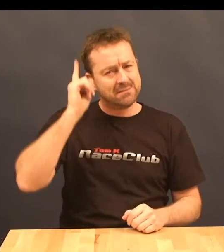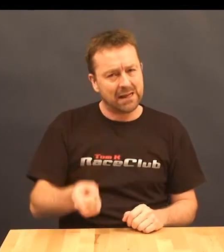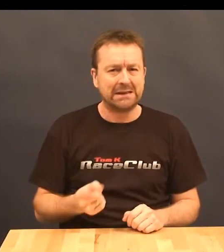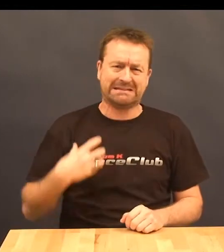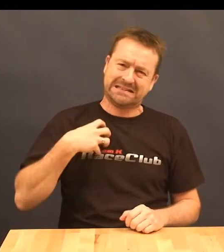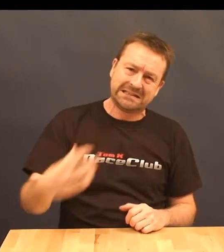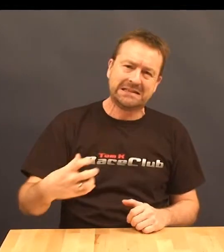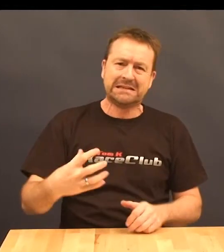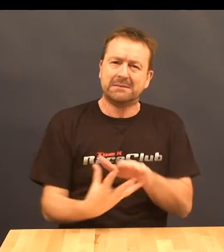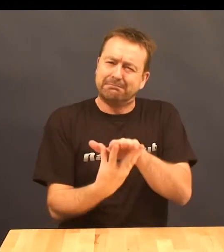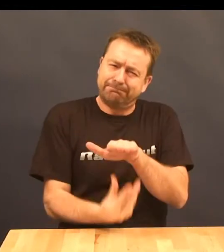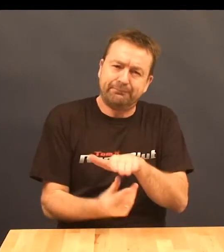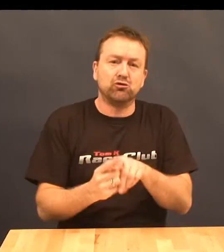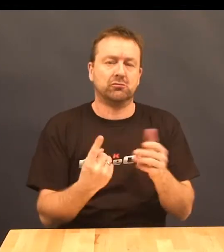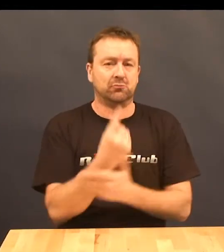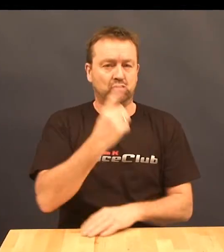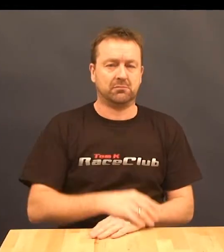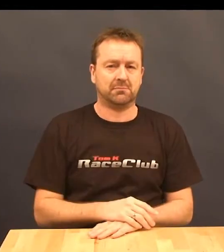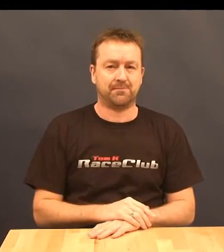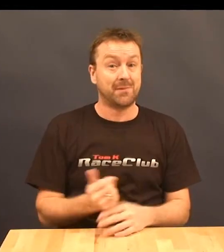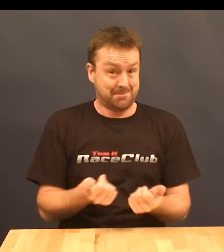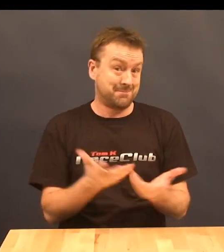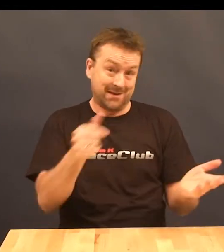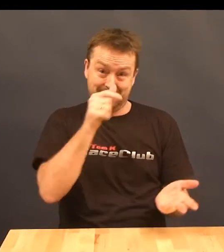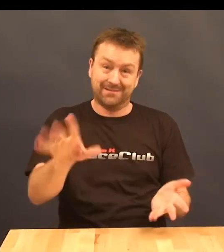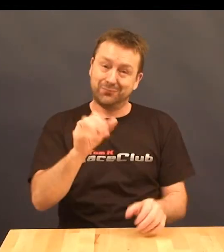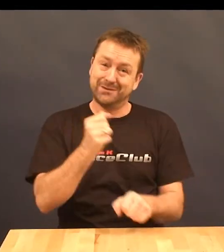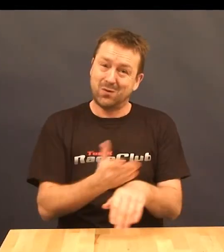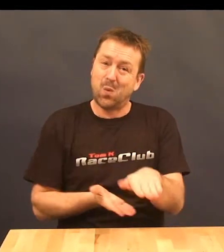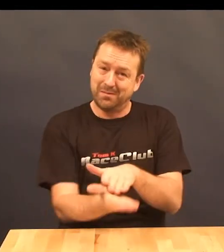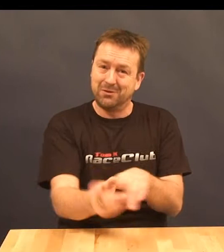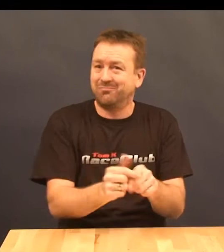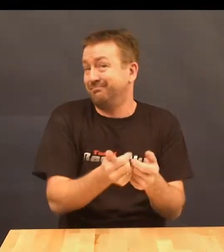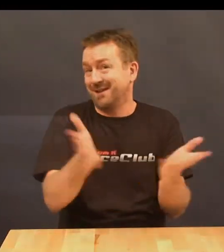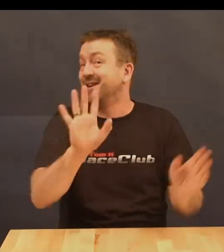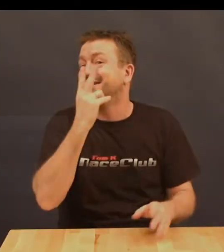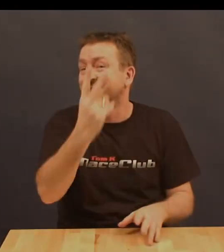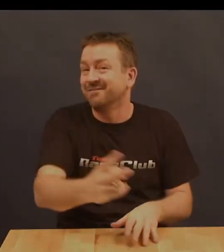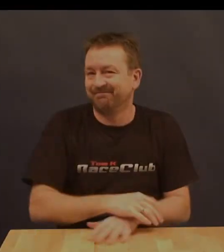to make as much downforce as possible. Most of it happens under the car where no one sees it.